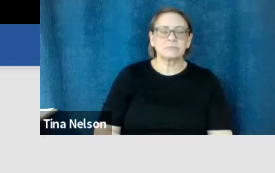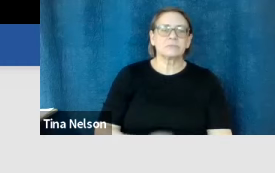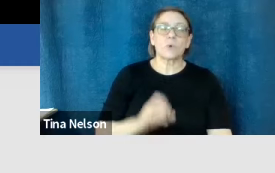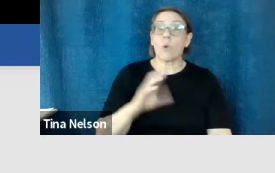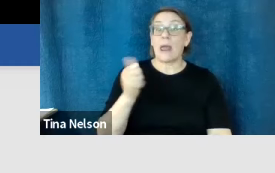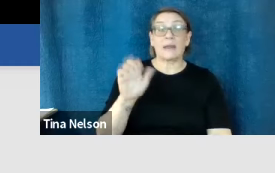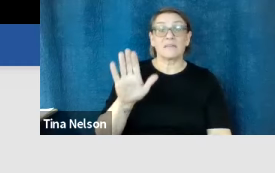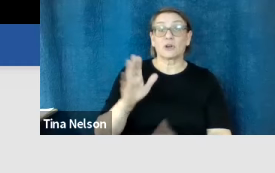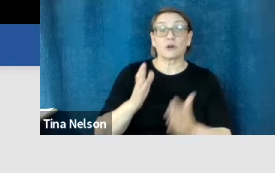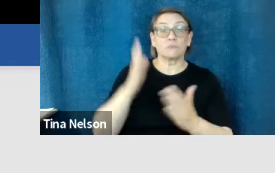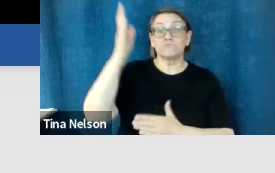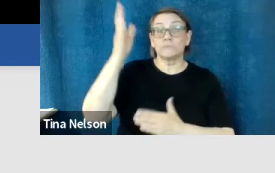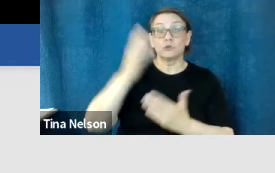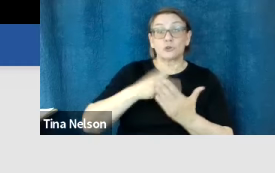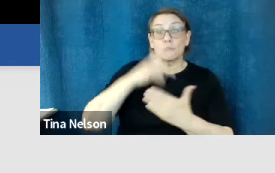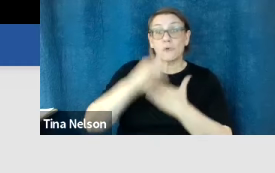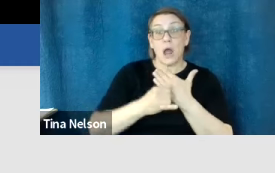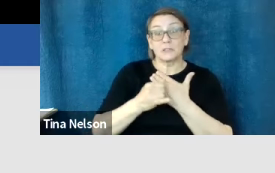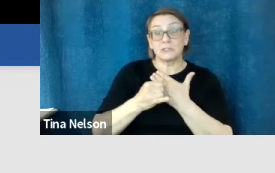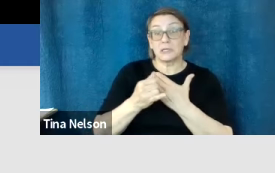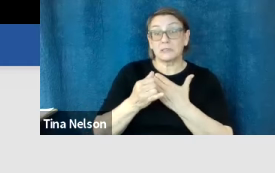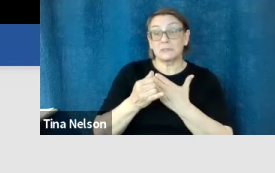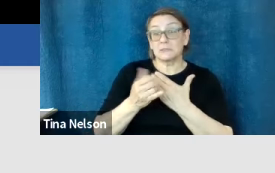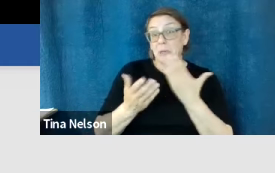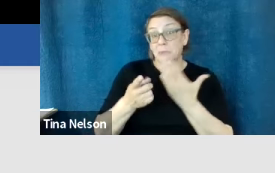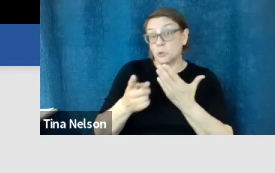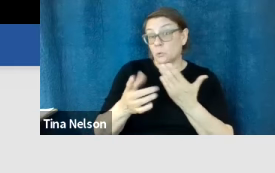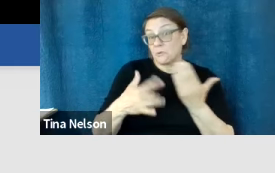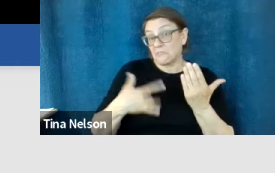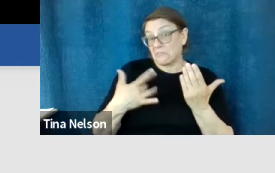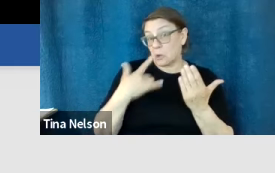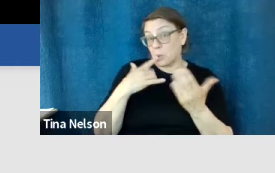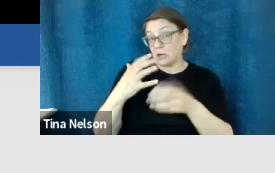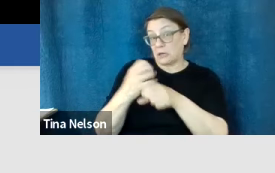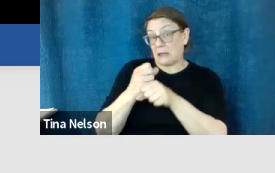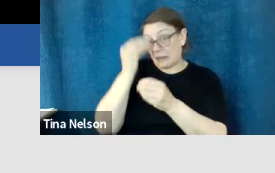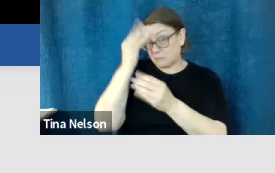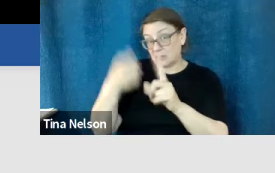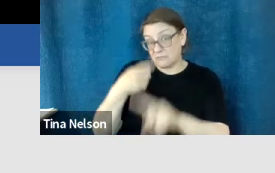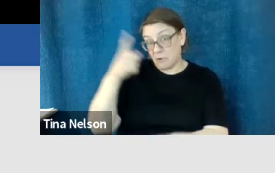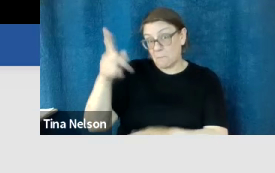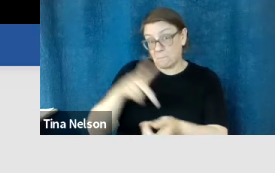projects that you might feel we can get good information from her.